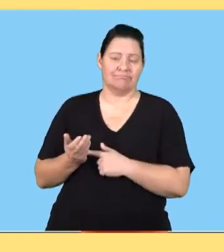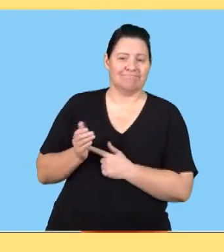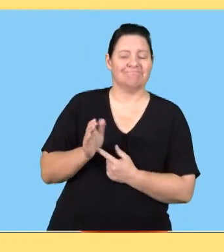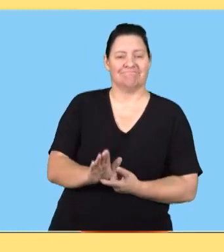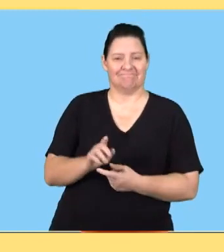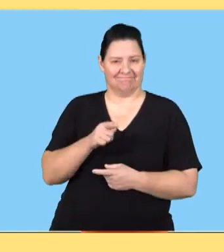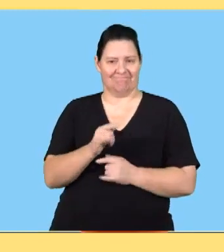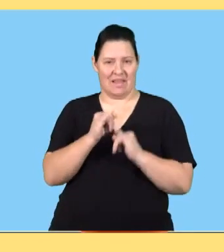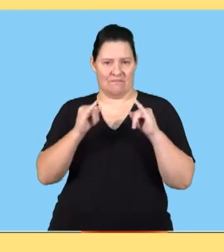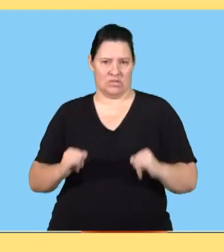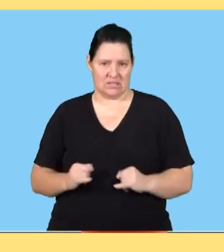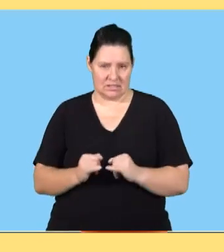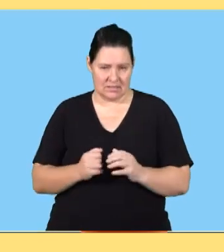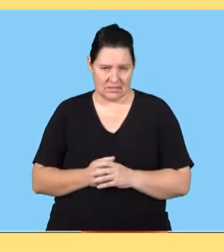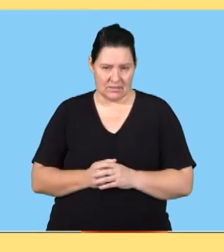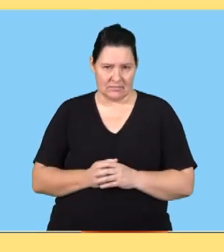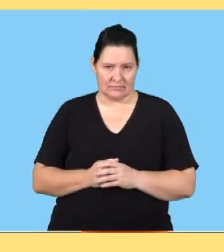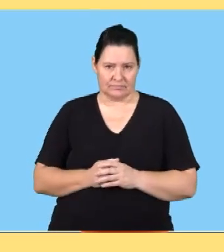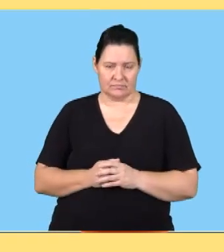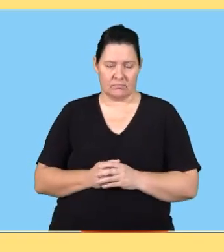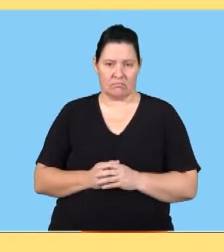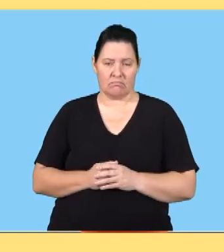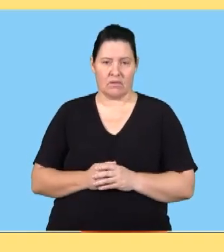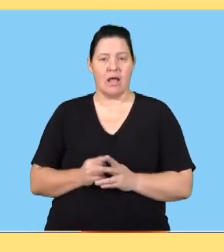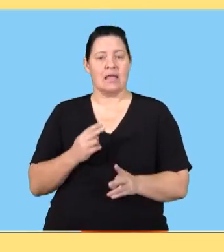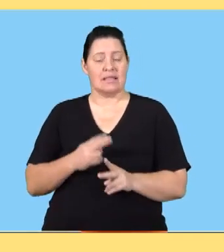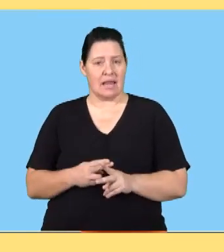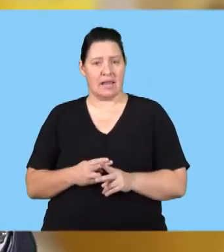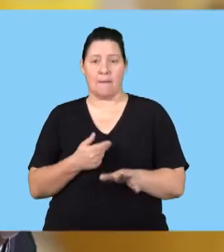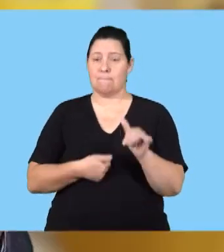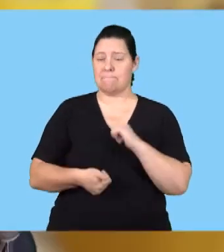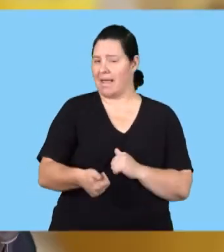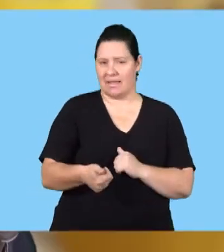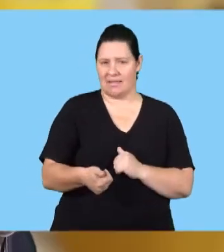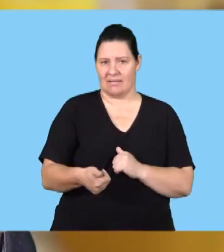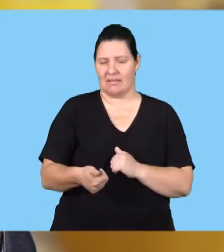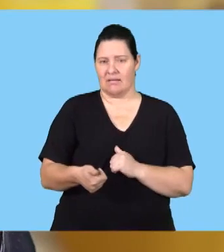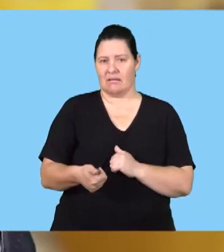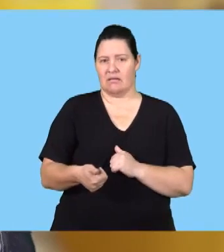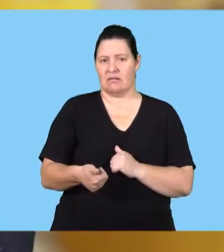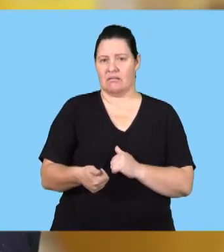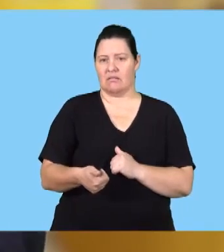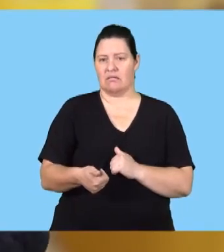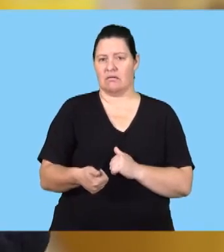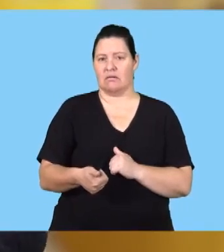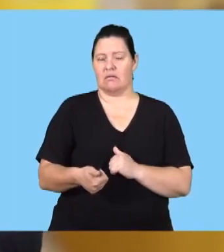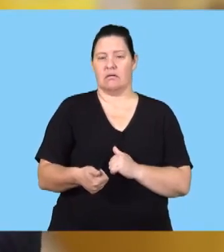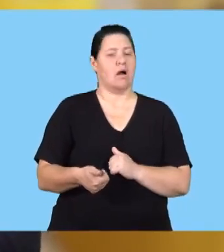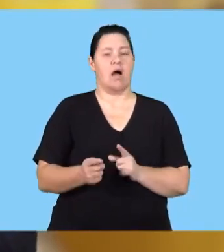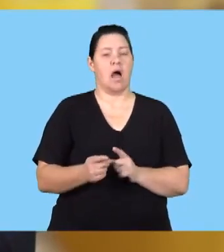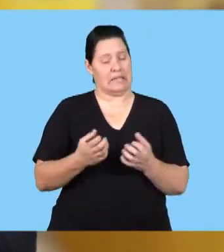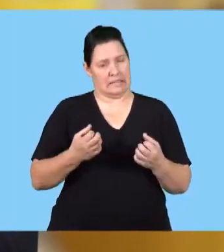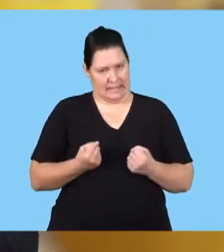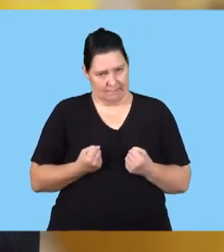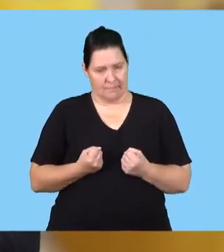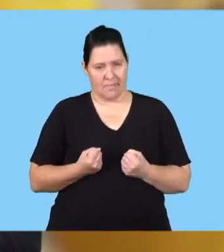that is appearing on the invoice. The goods will then not be returned in this particular case.